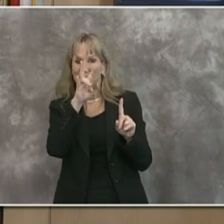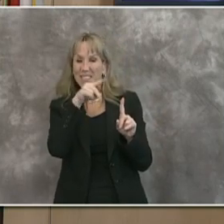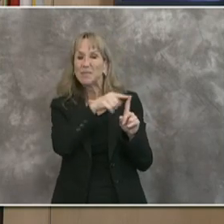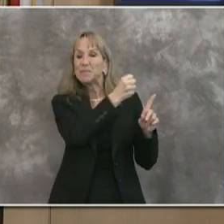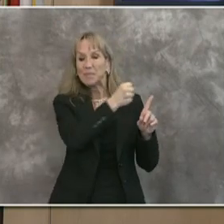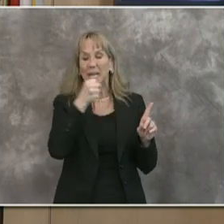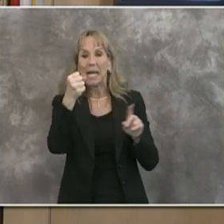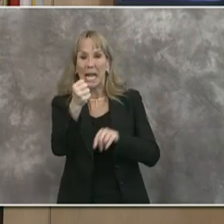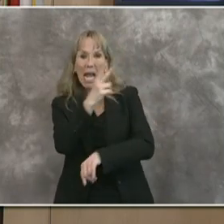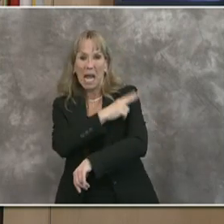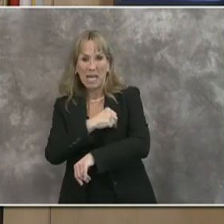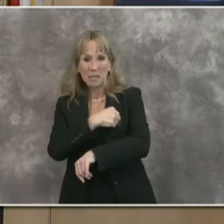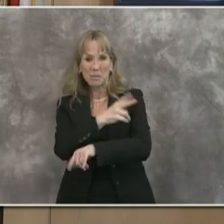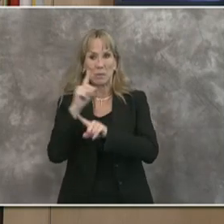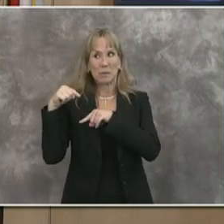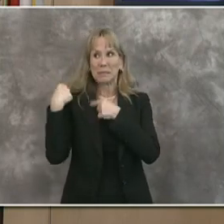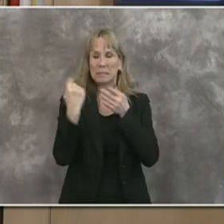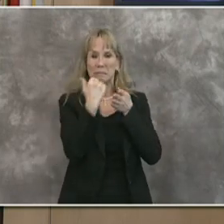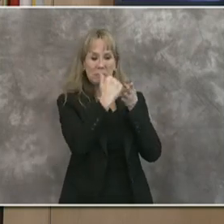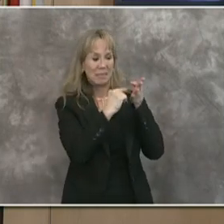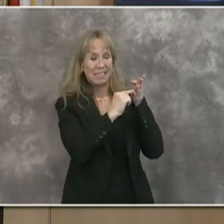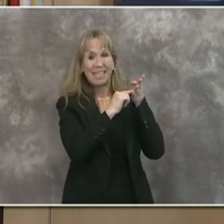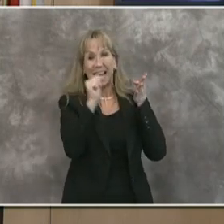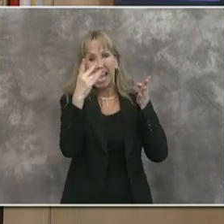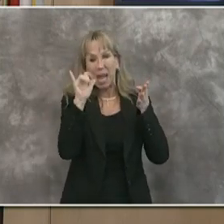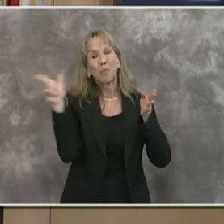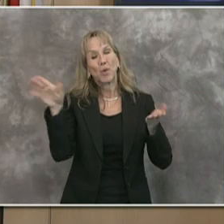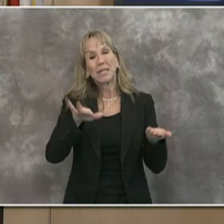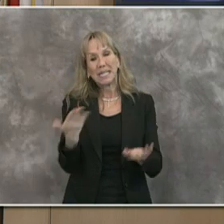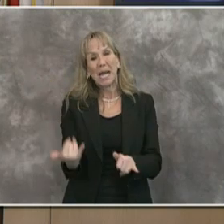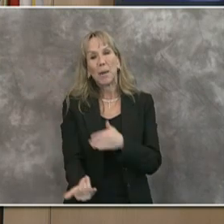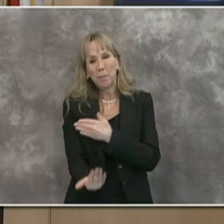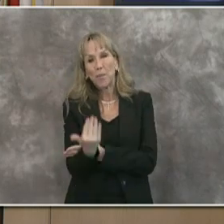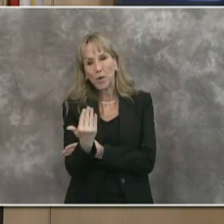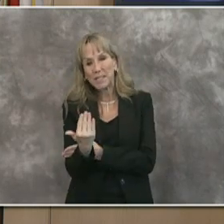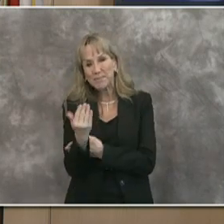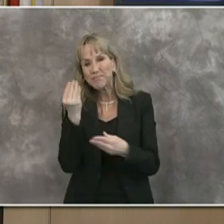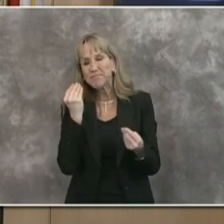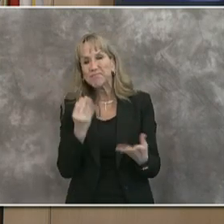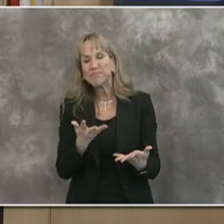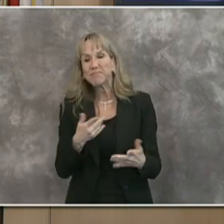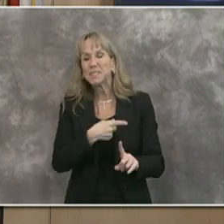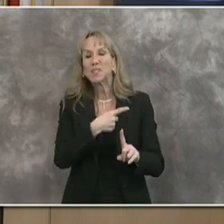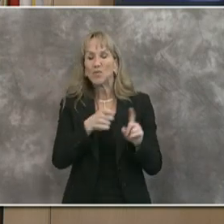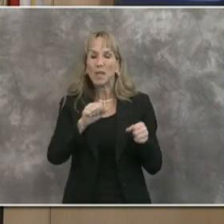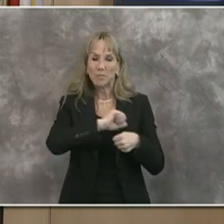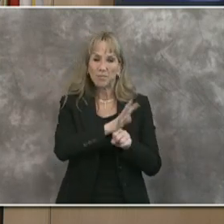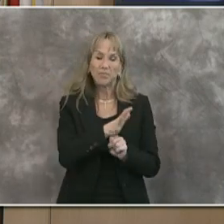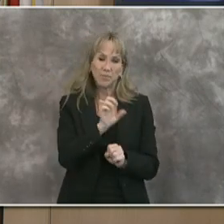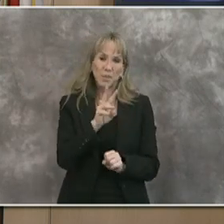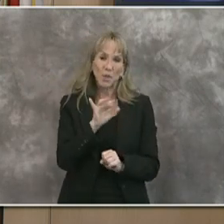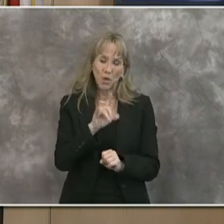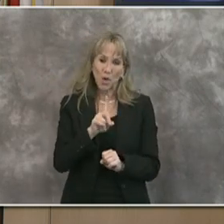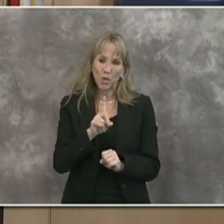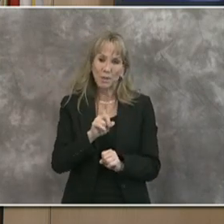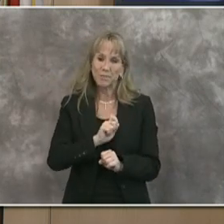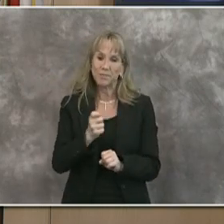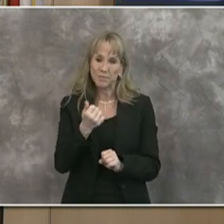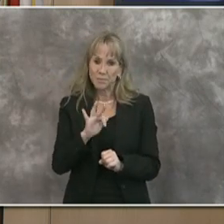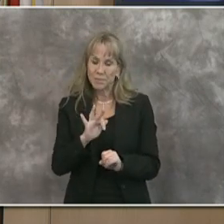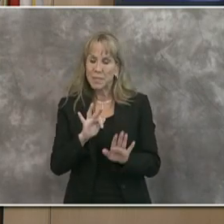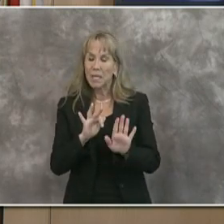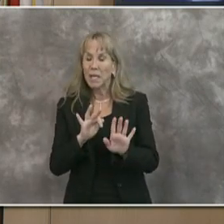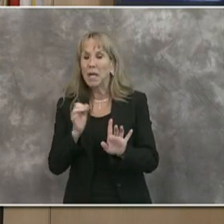hospitalized since late April. Did die early this morning from complications of COVID, and that death is